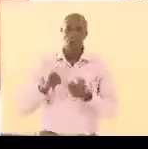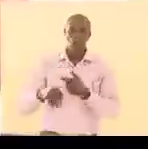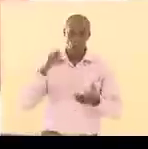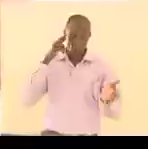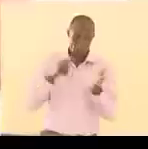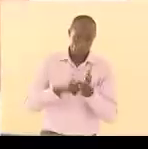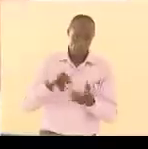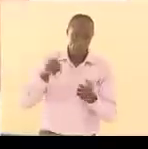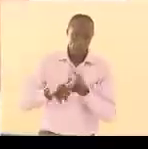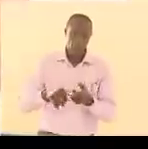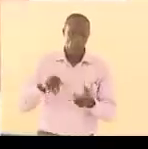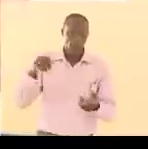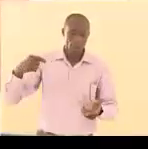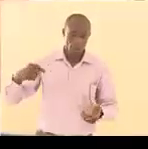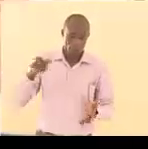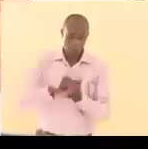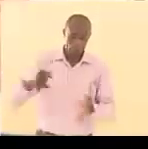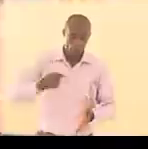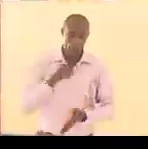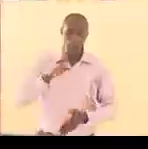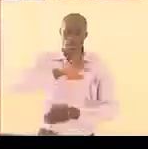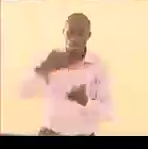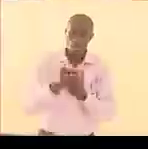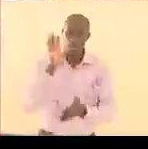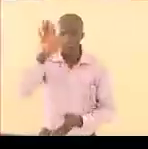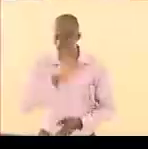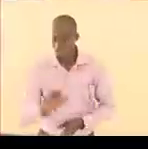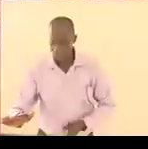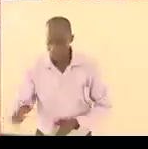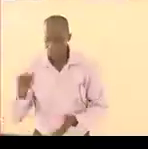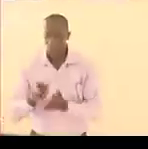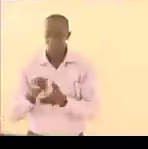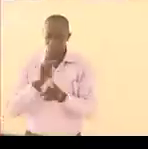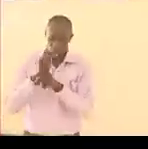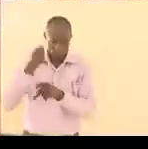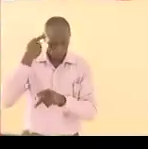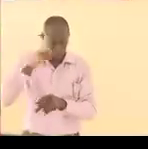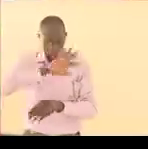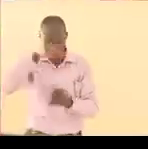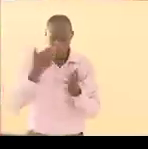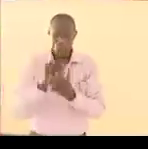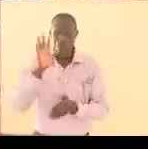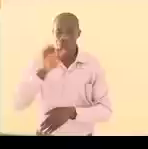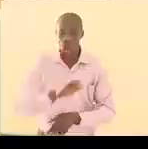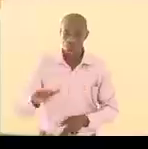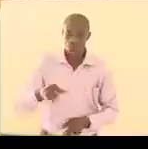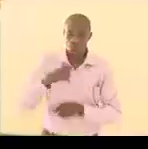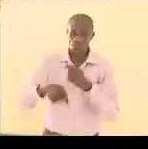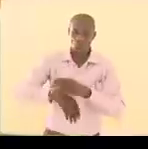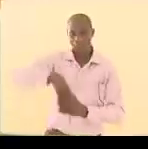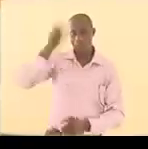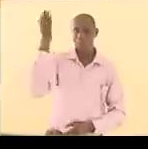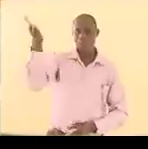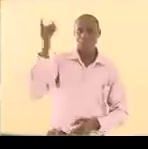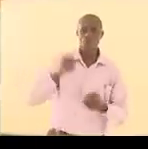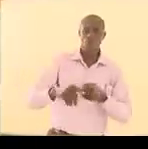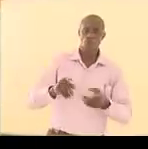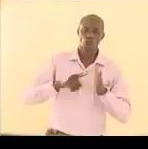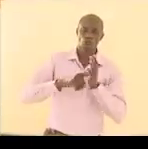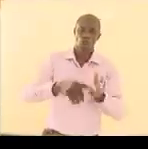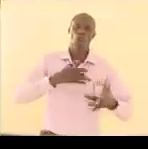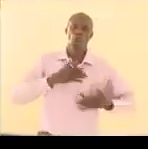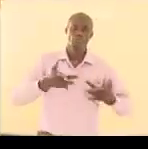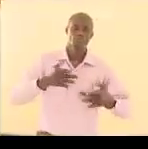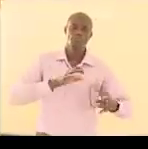recognize that we are all your children and you care for each one of your children, that we may go out there to show